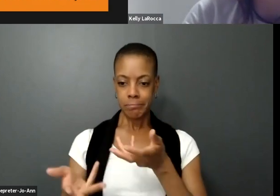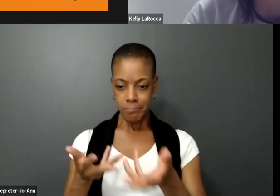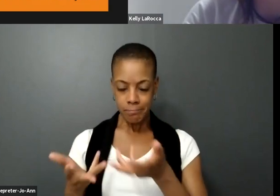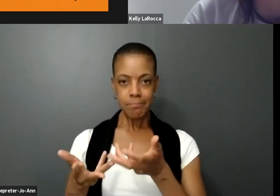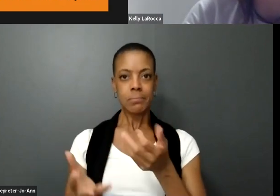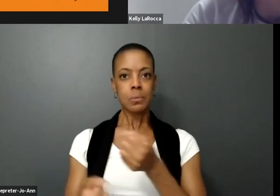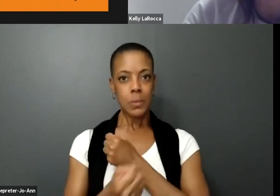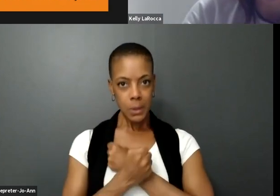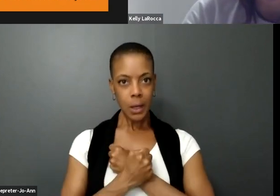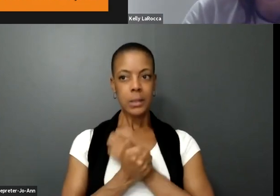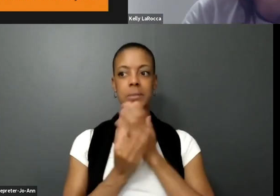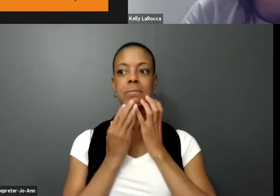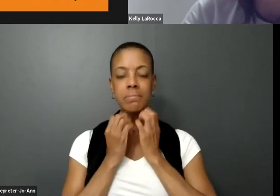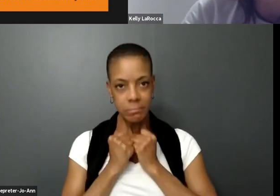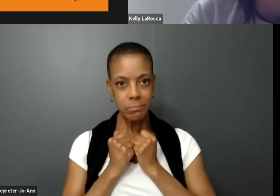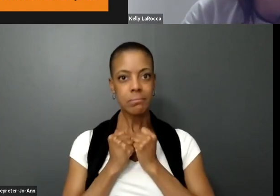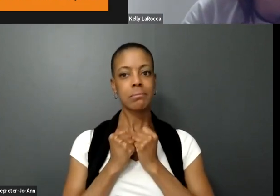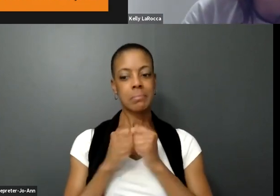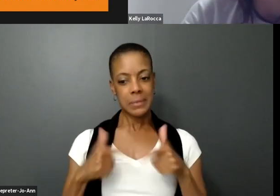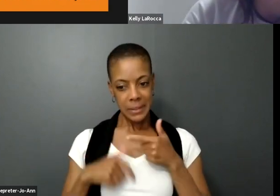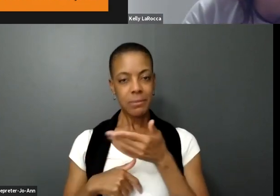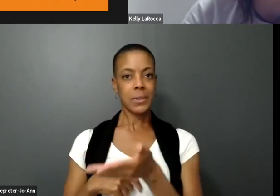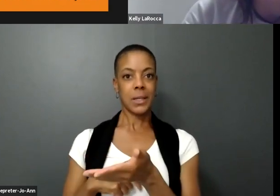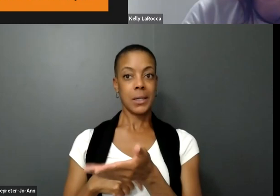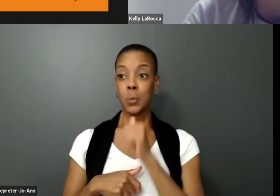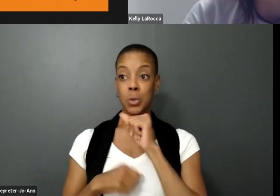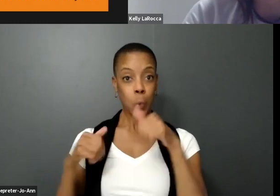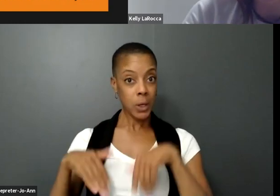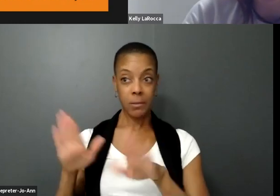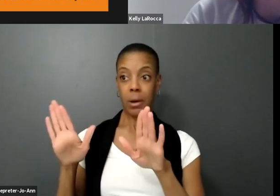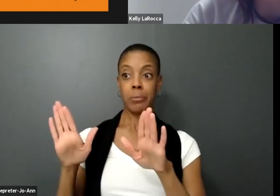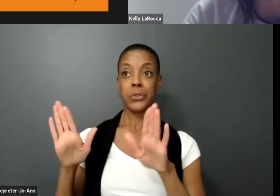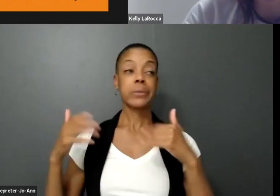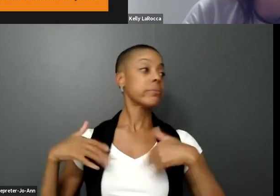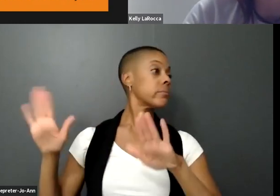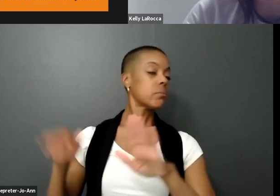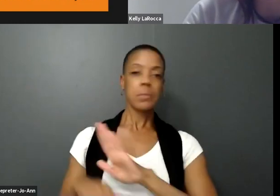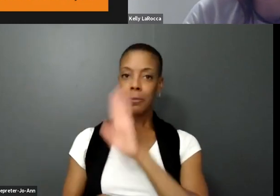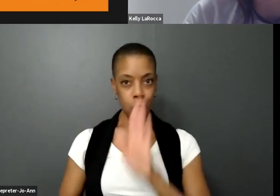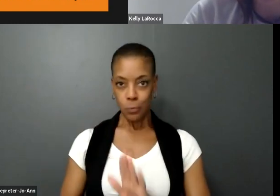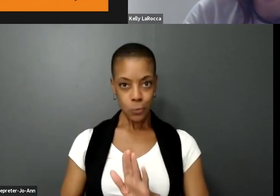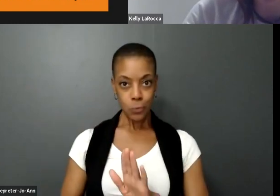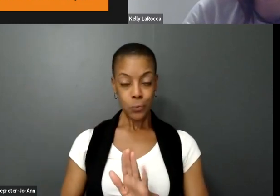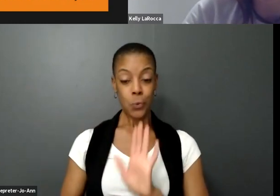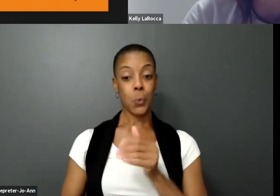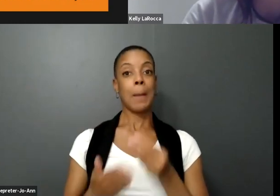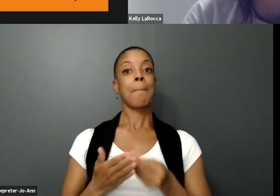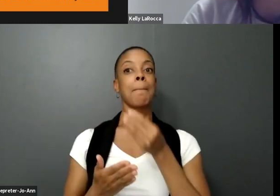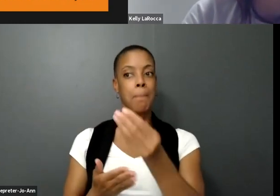want to steward. And we didn't give it up willingly. And so at that time, we purchased that land